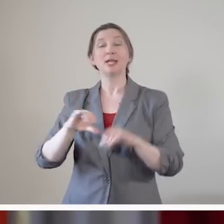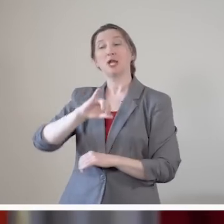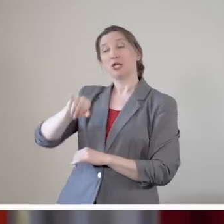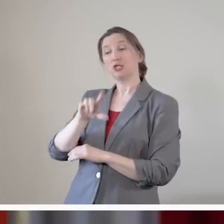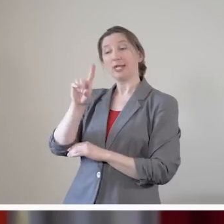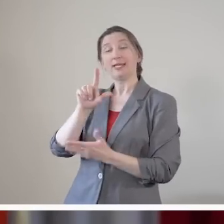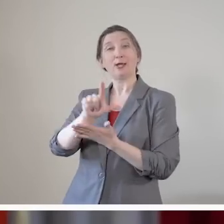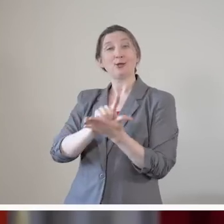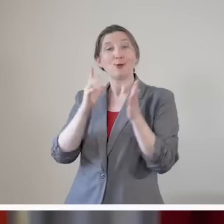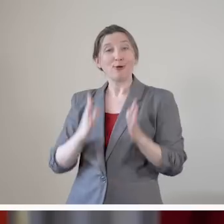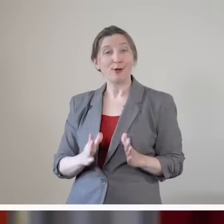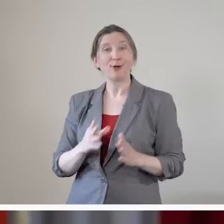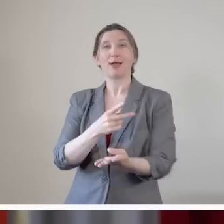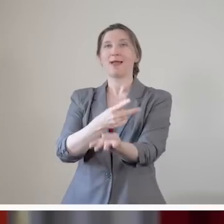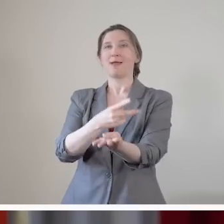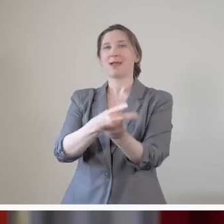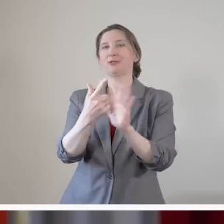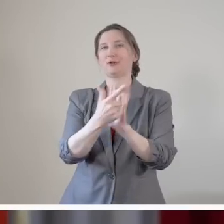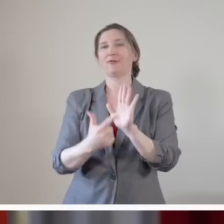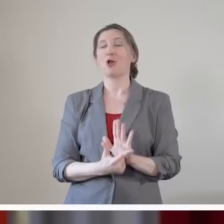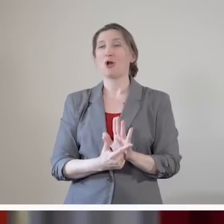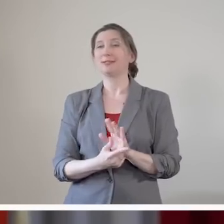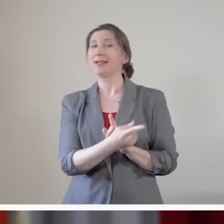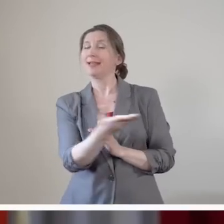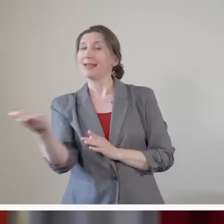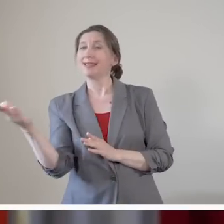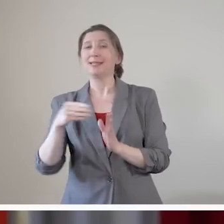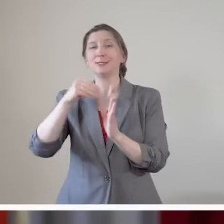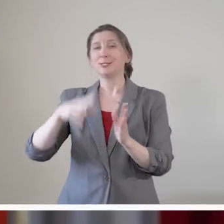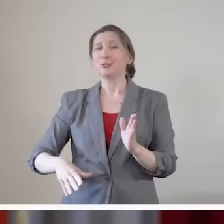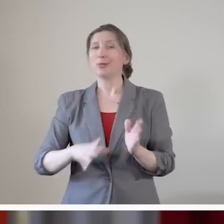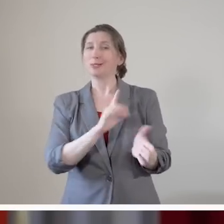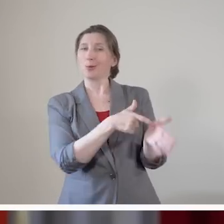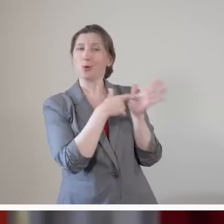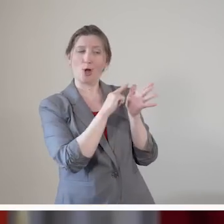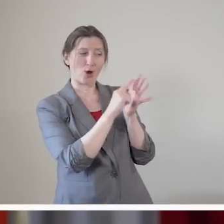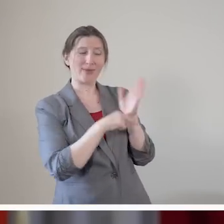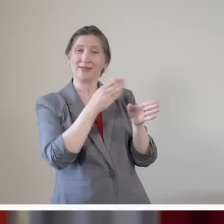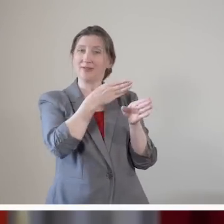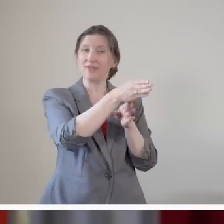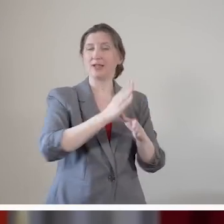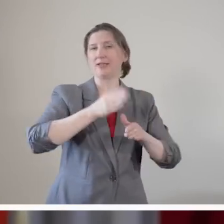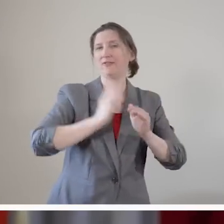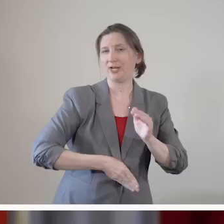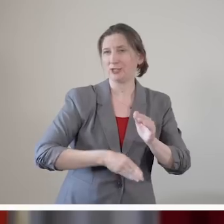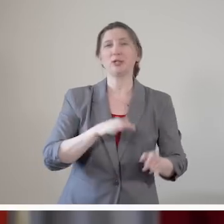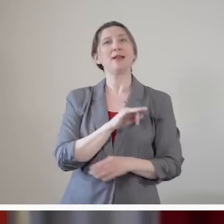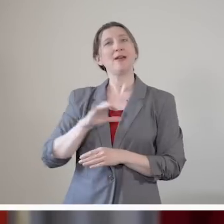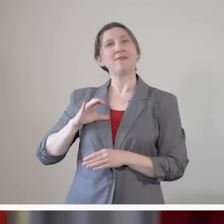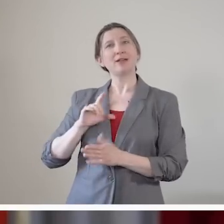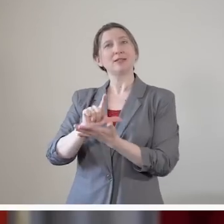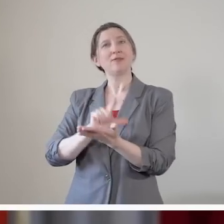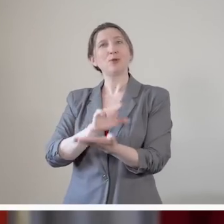Master of Laws. These scholars have successfully completed the requirements of their respective courses of study. Upon the recommendation